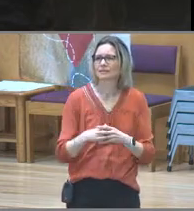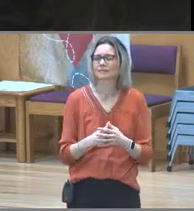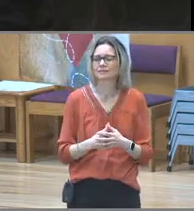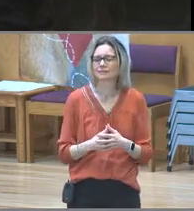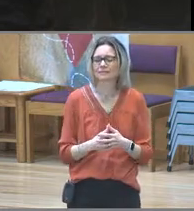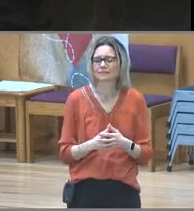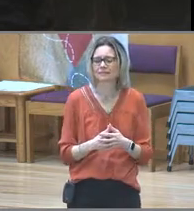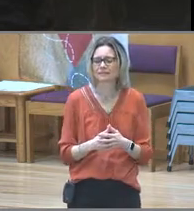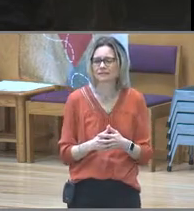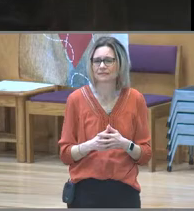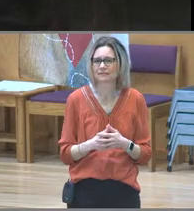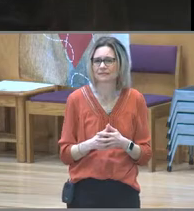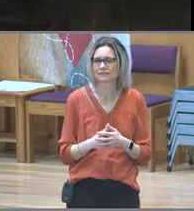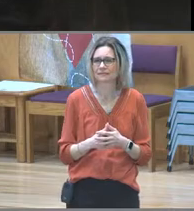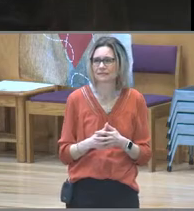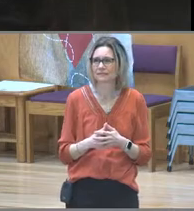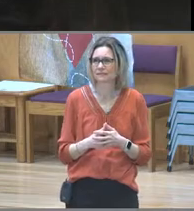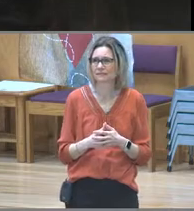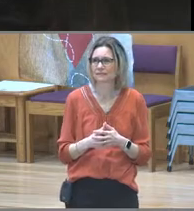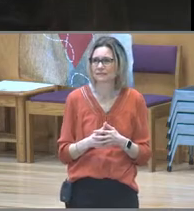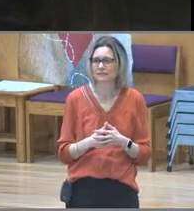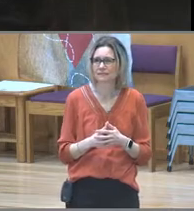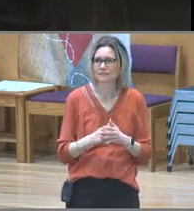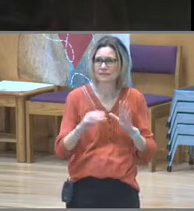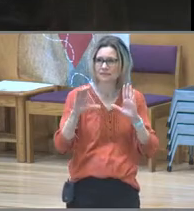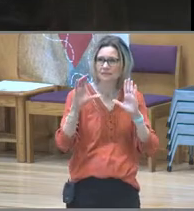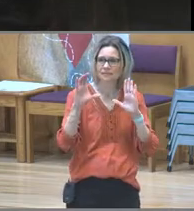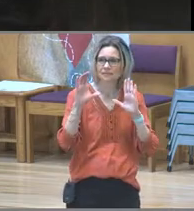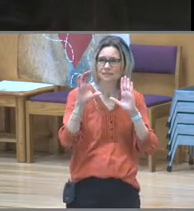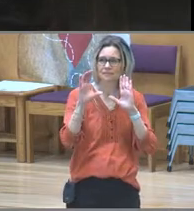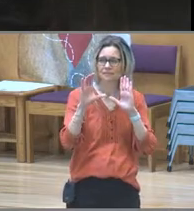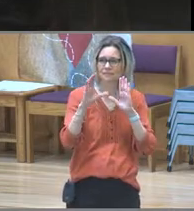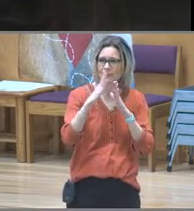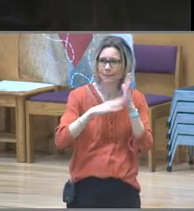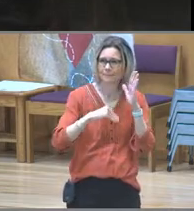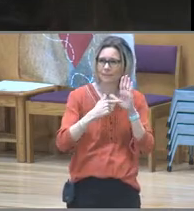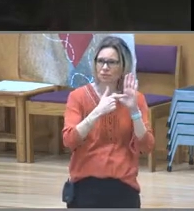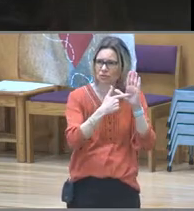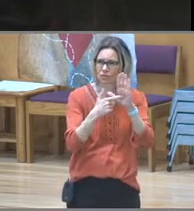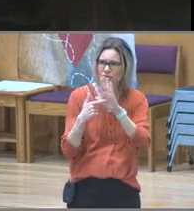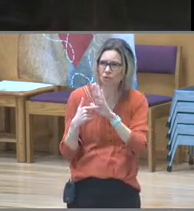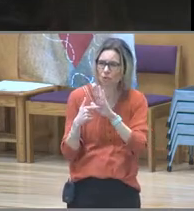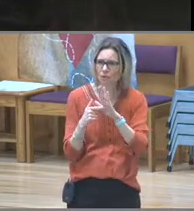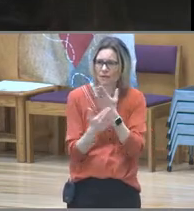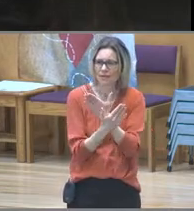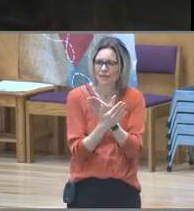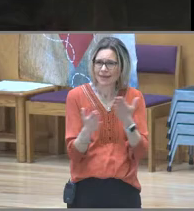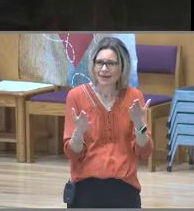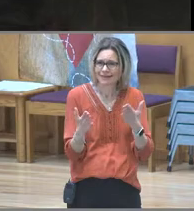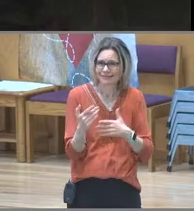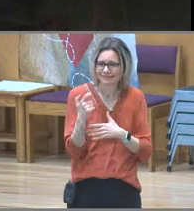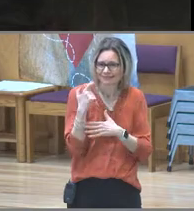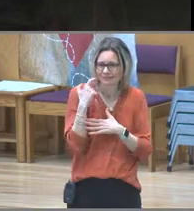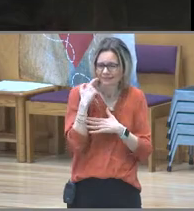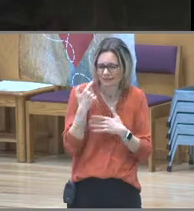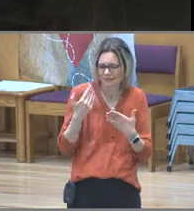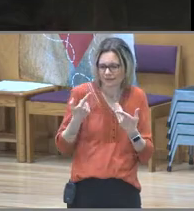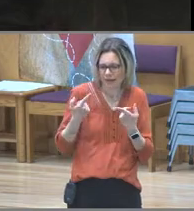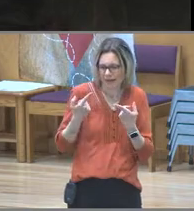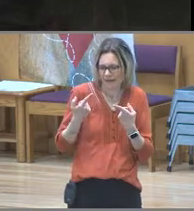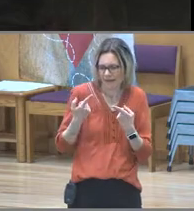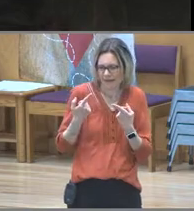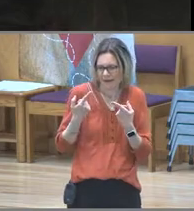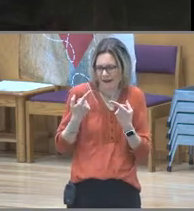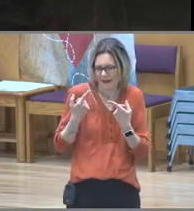This painting depicts the events that immediately preceded the hope-filled race to the